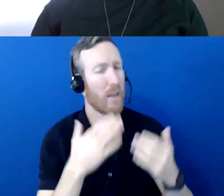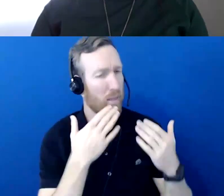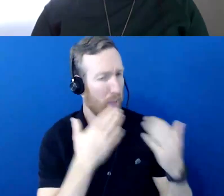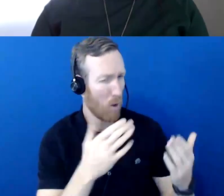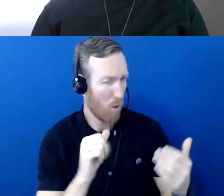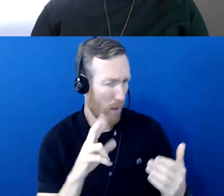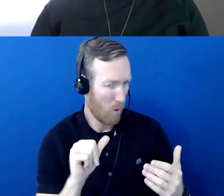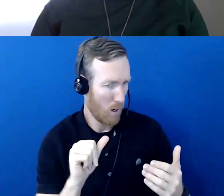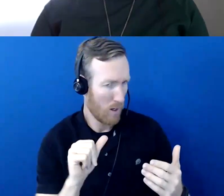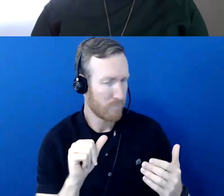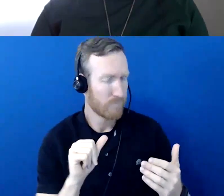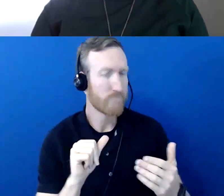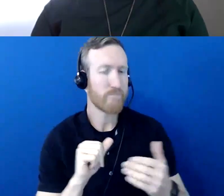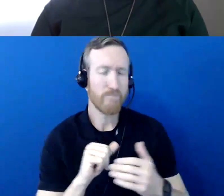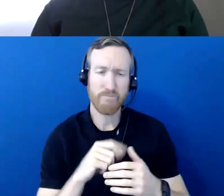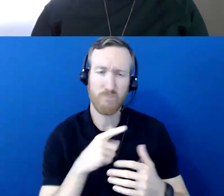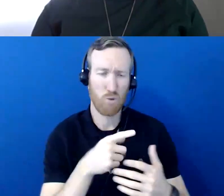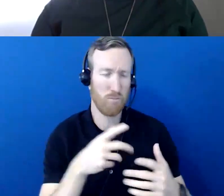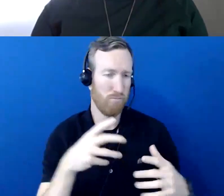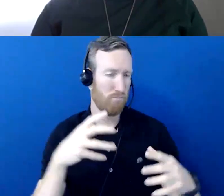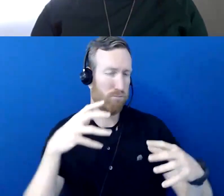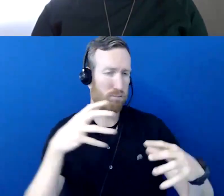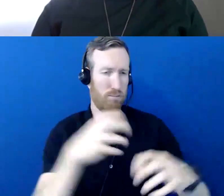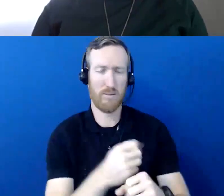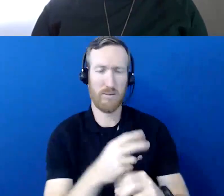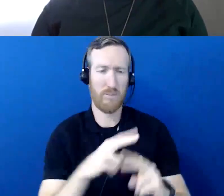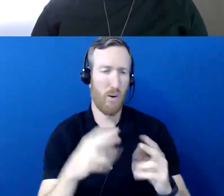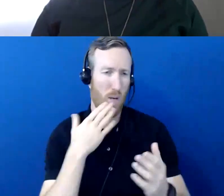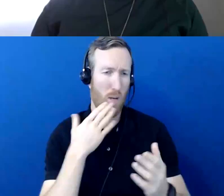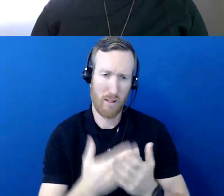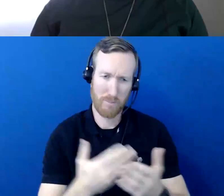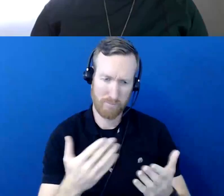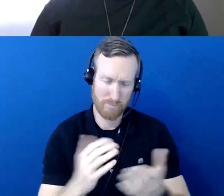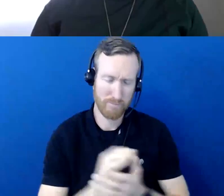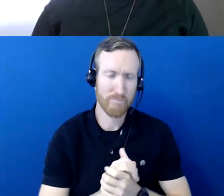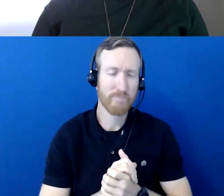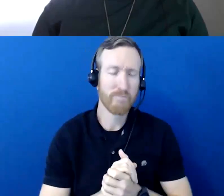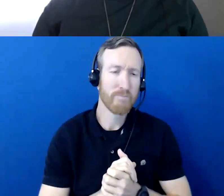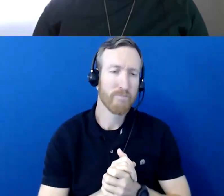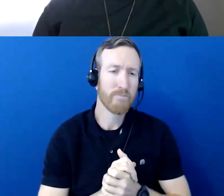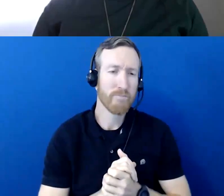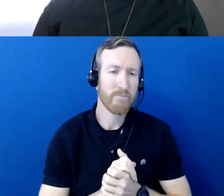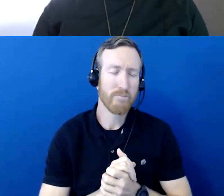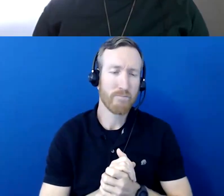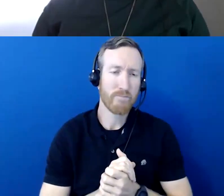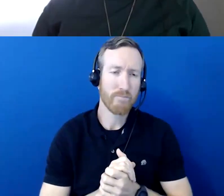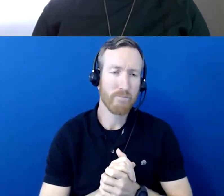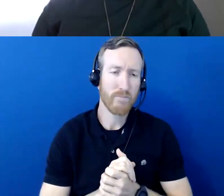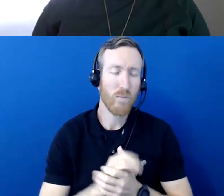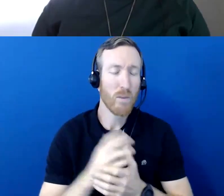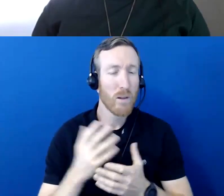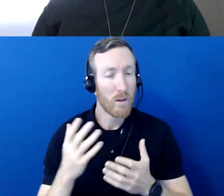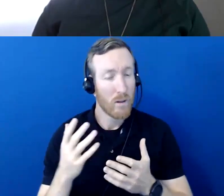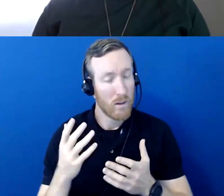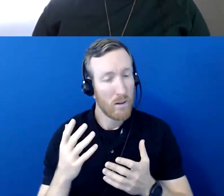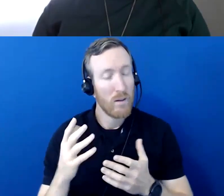Clara. You've summarized it really well because when we are talking about